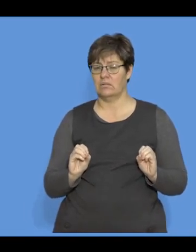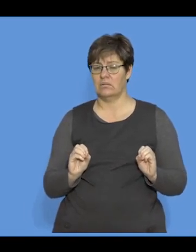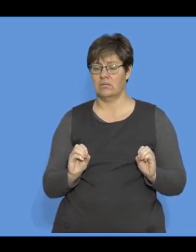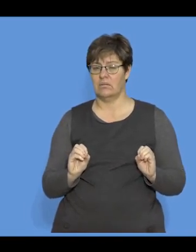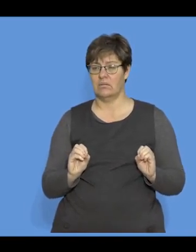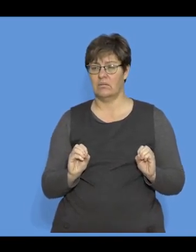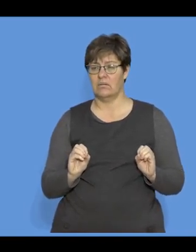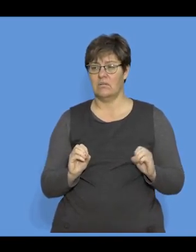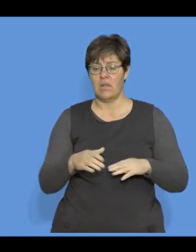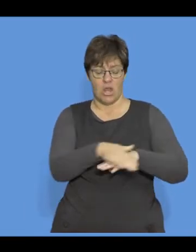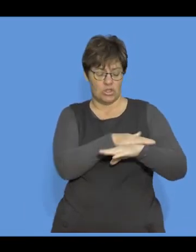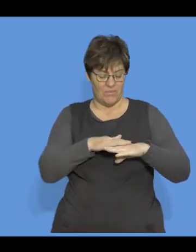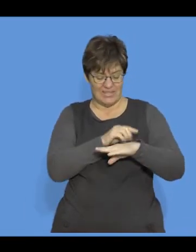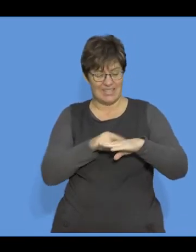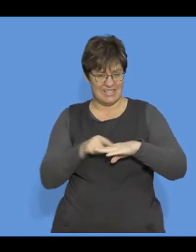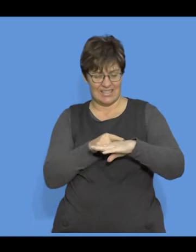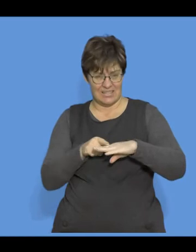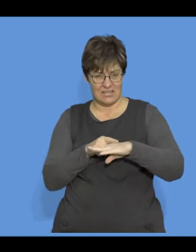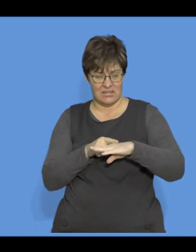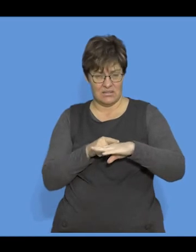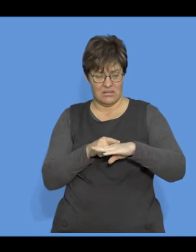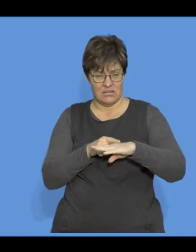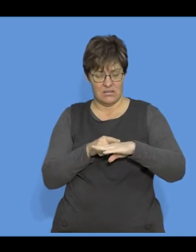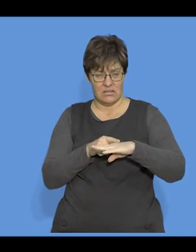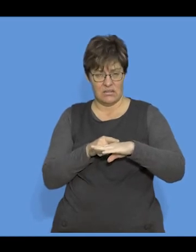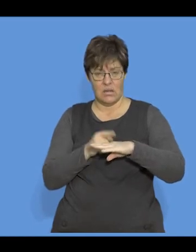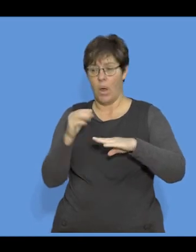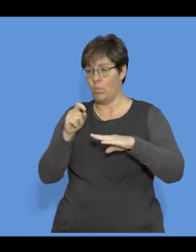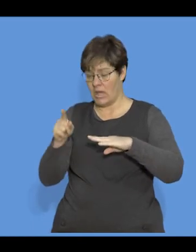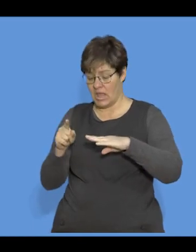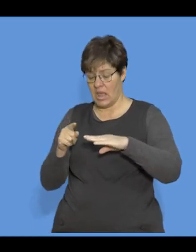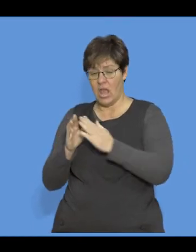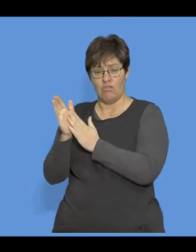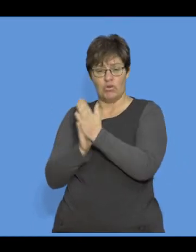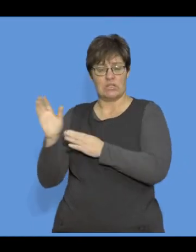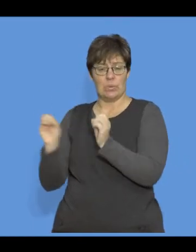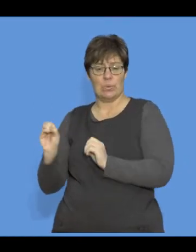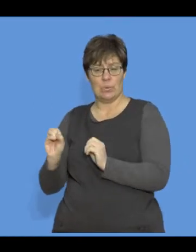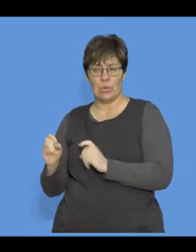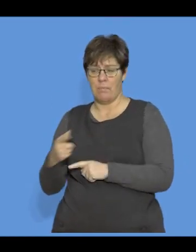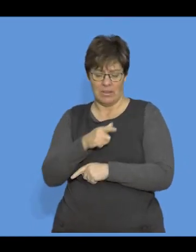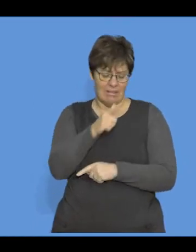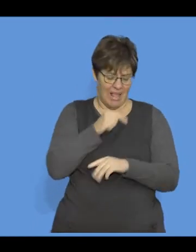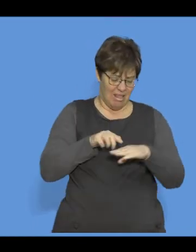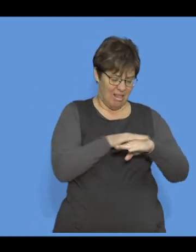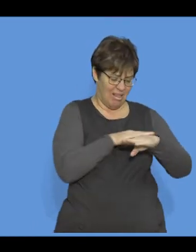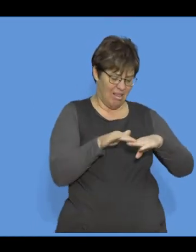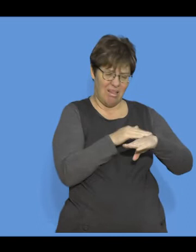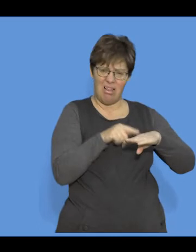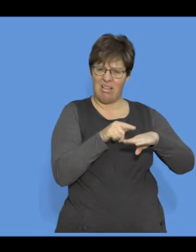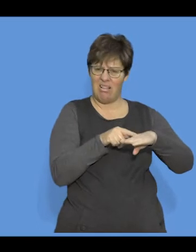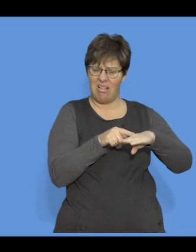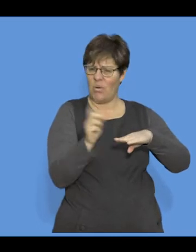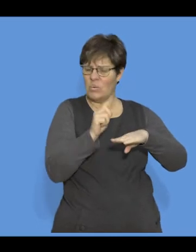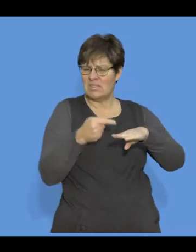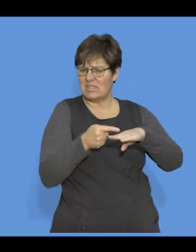about the surface. We're told that the pulley is frictionless, but we're not really told at this point about